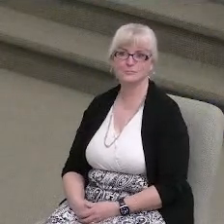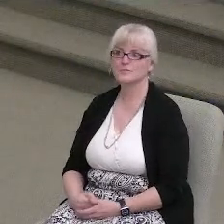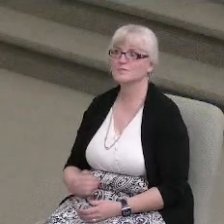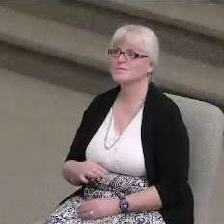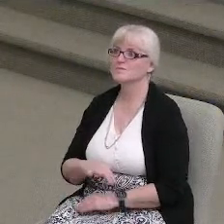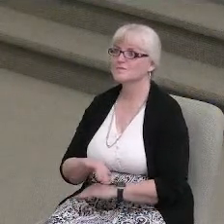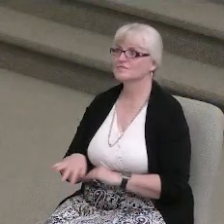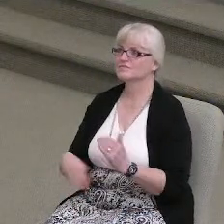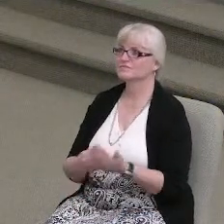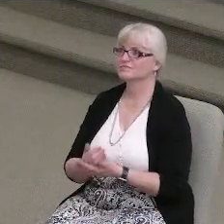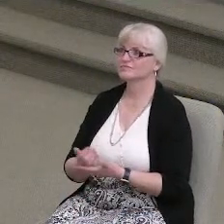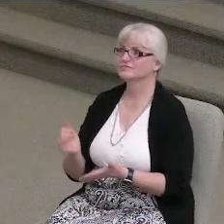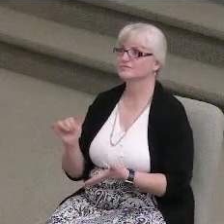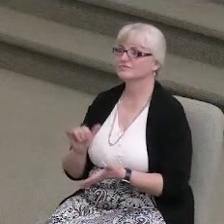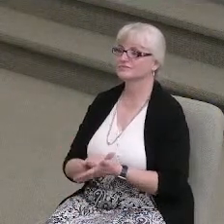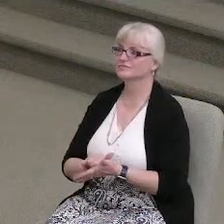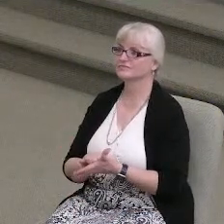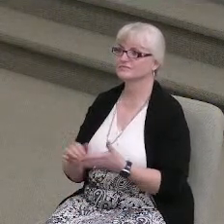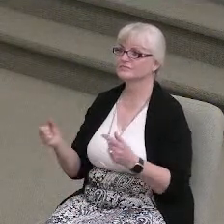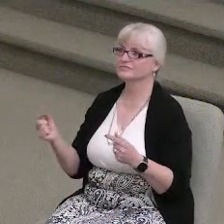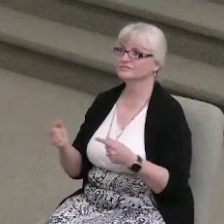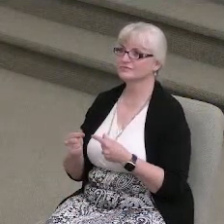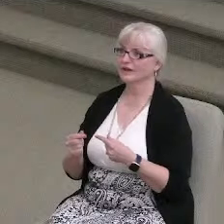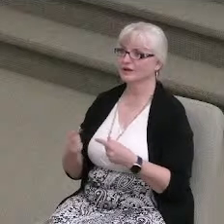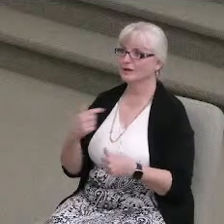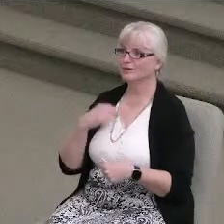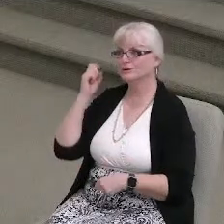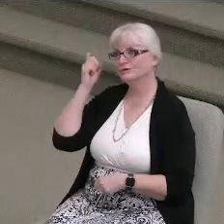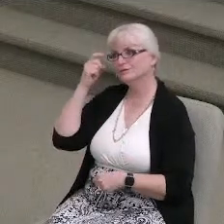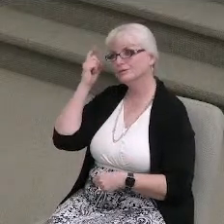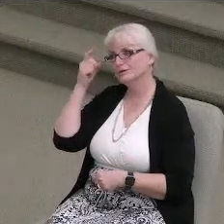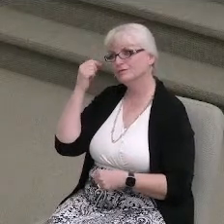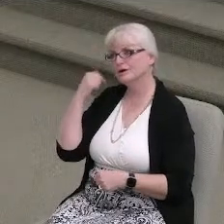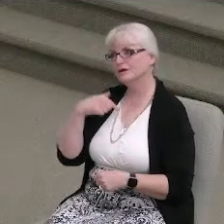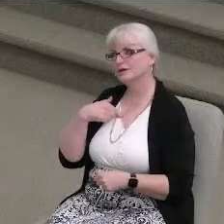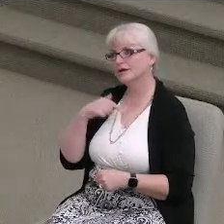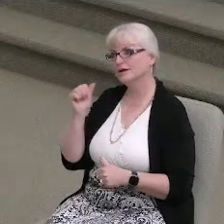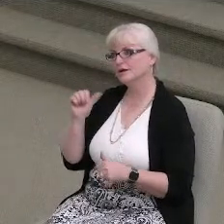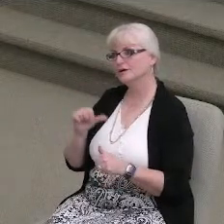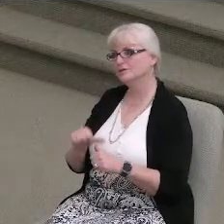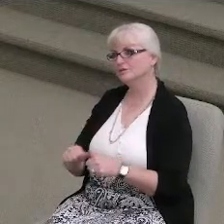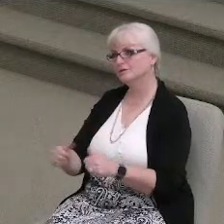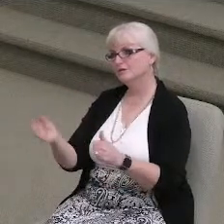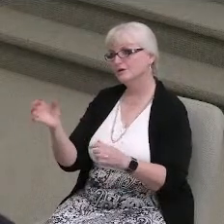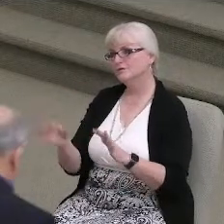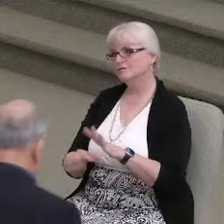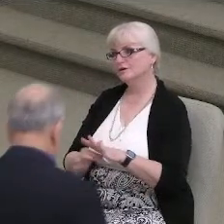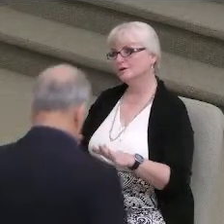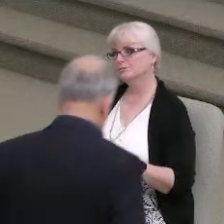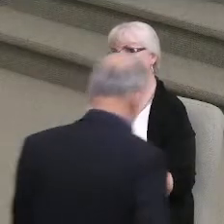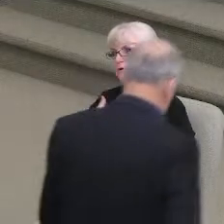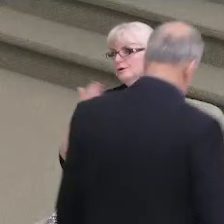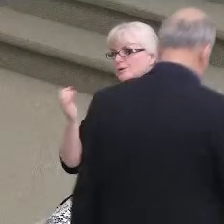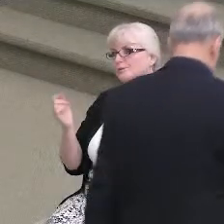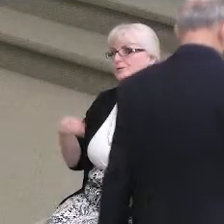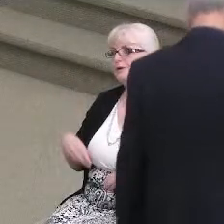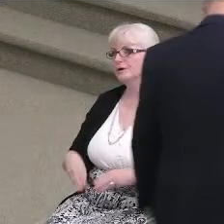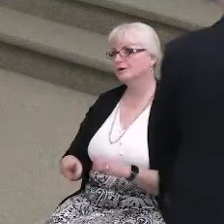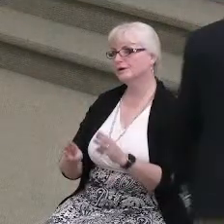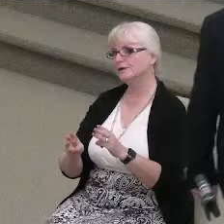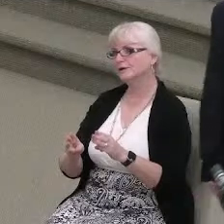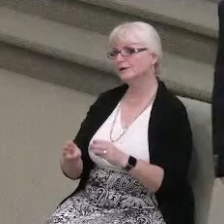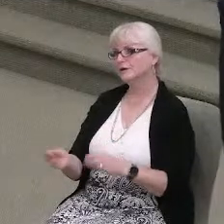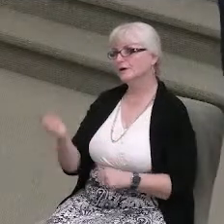All this pain, I wonder if I'll ever find my